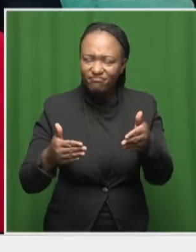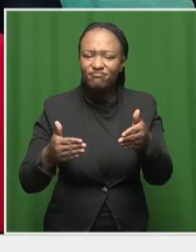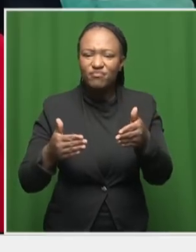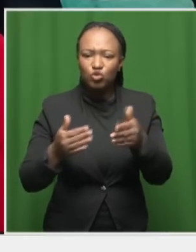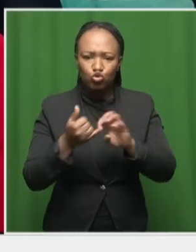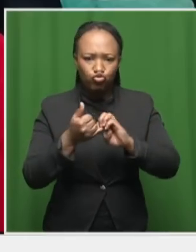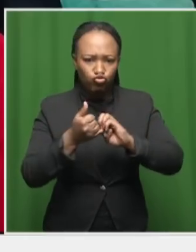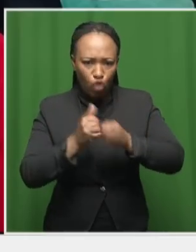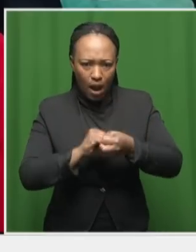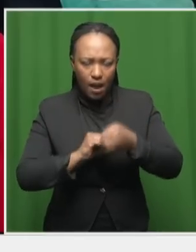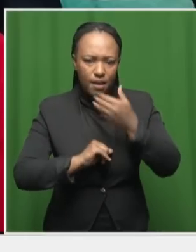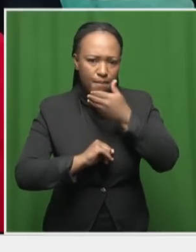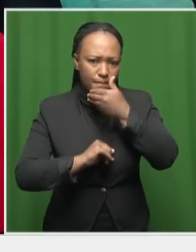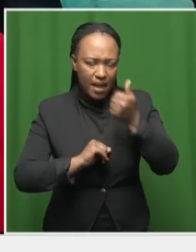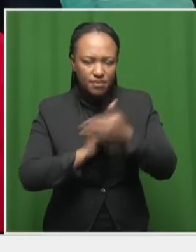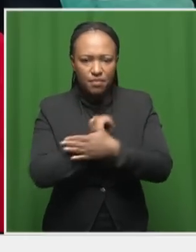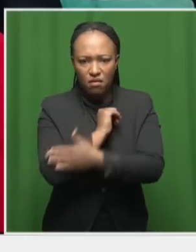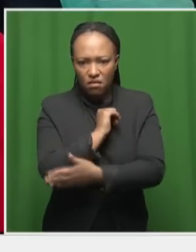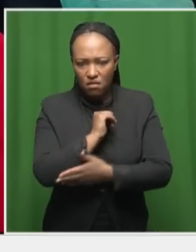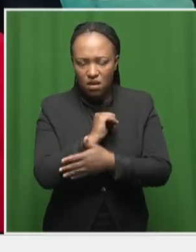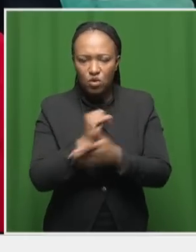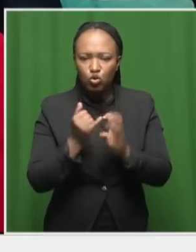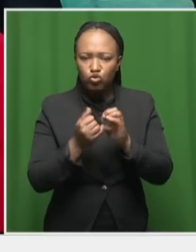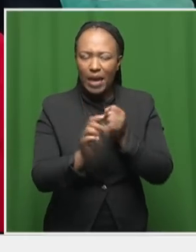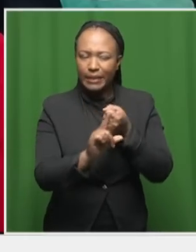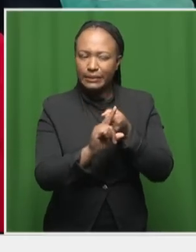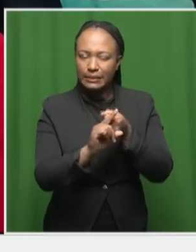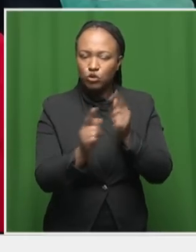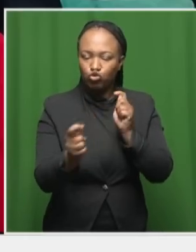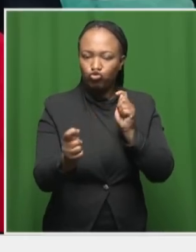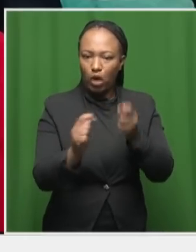by us in this country to actually pursue that?